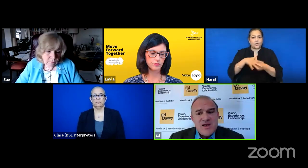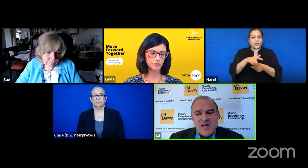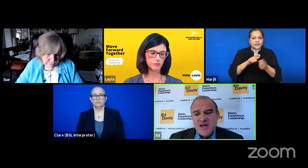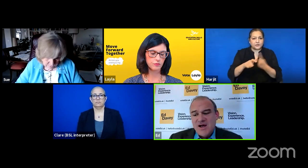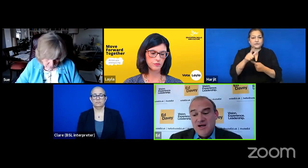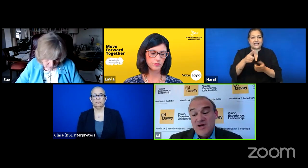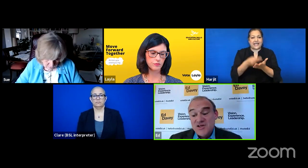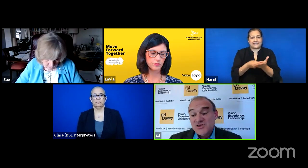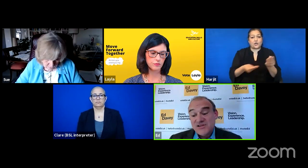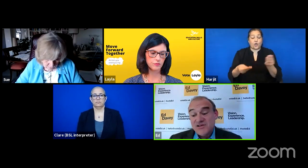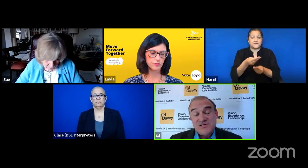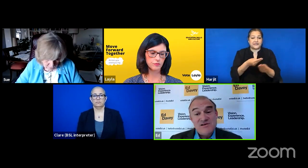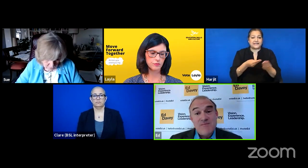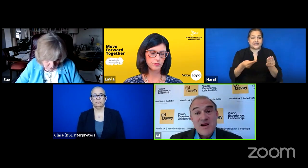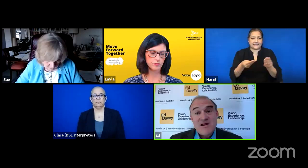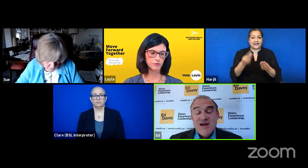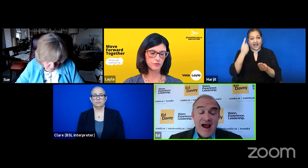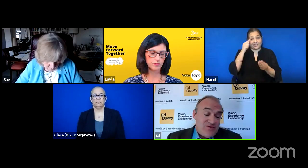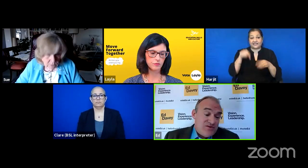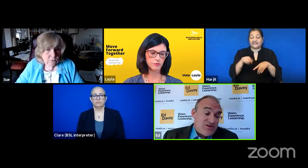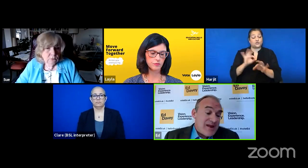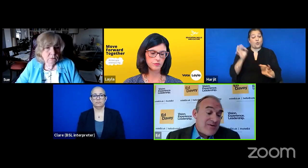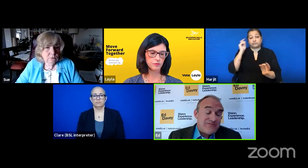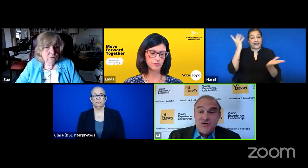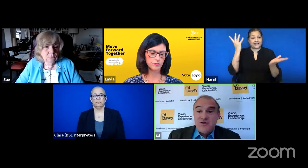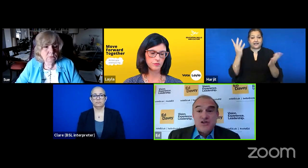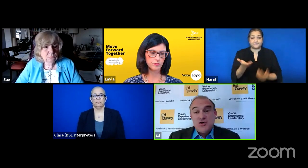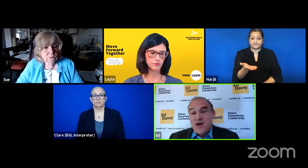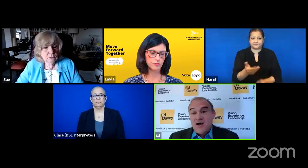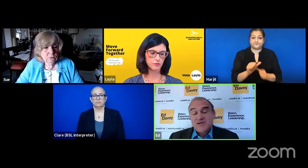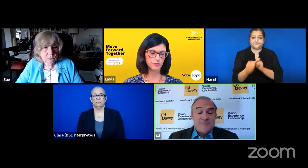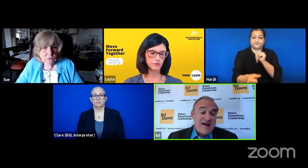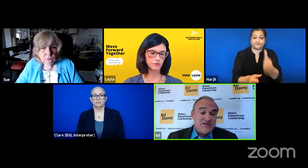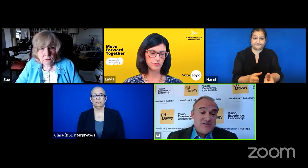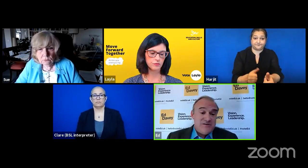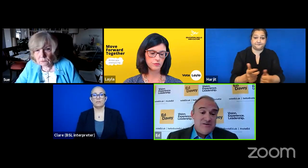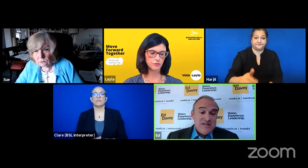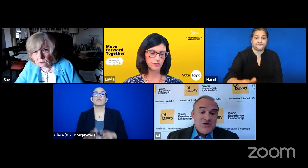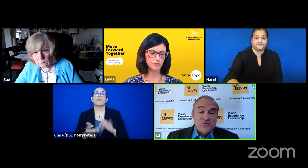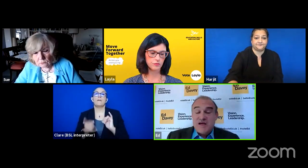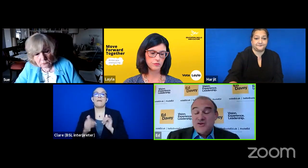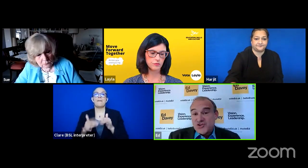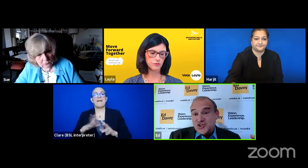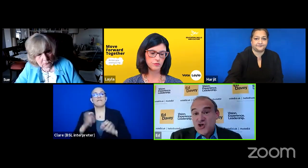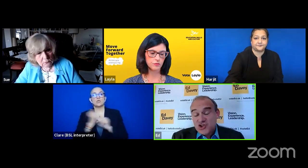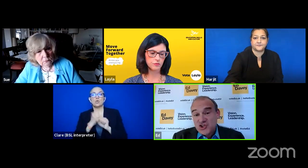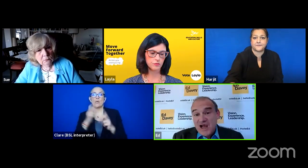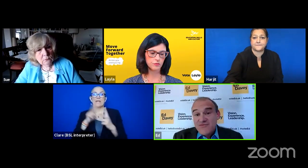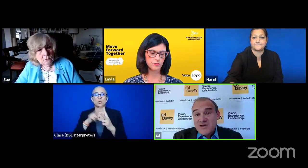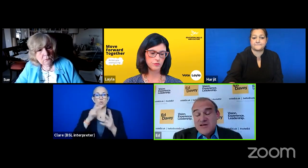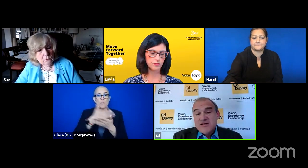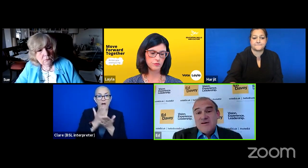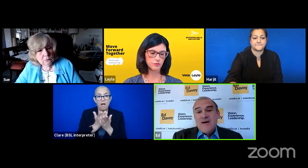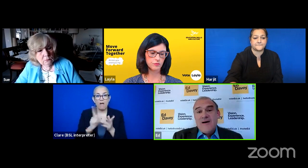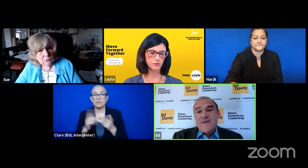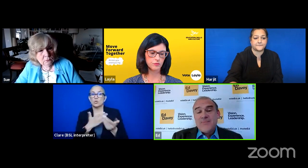economy. I just think this is a no-brainer. And you know, they may well have to do it in two parts. They may have to sort out the research side